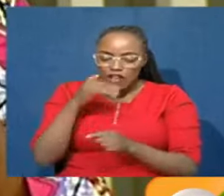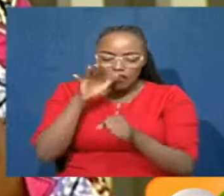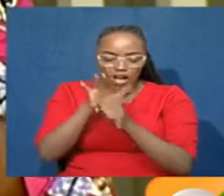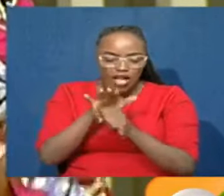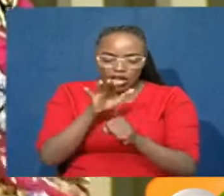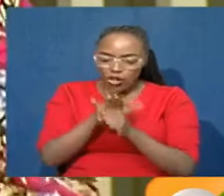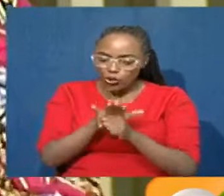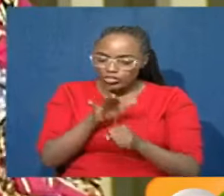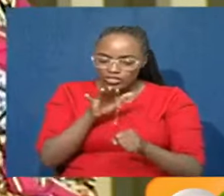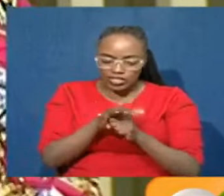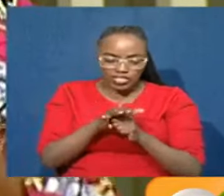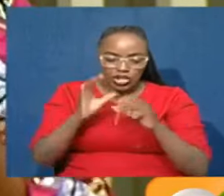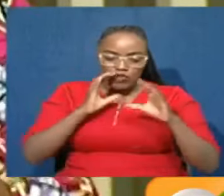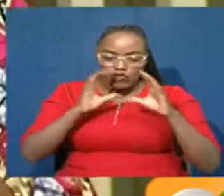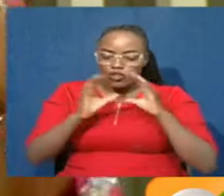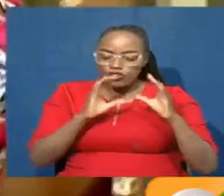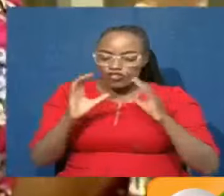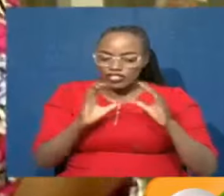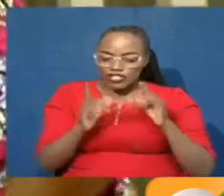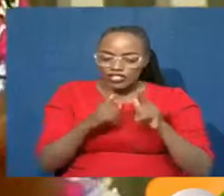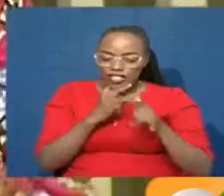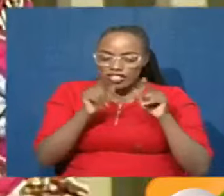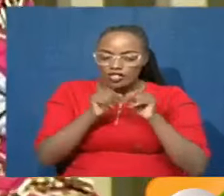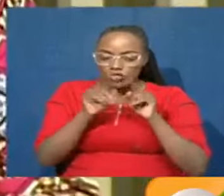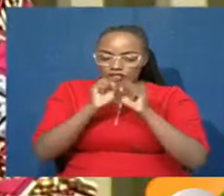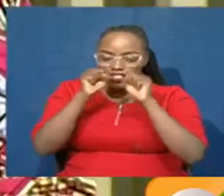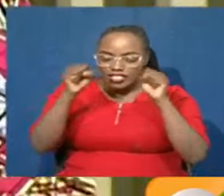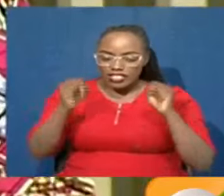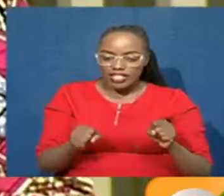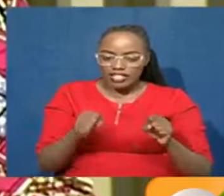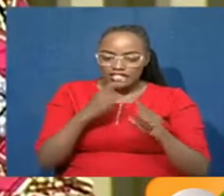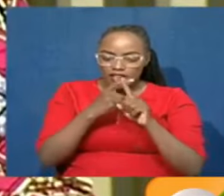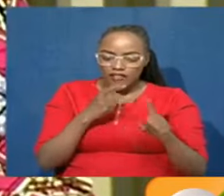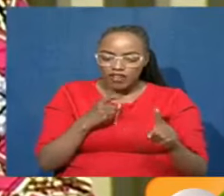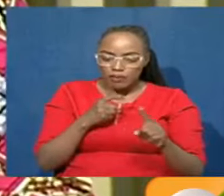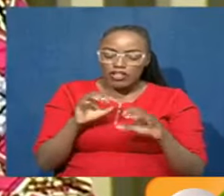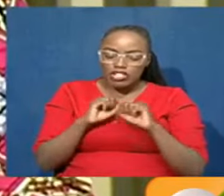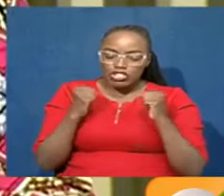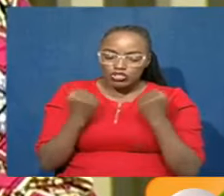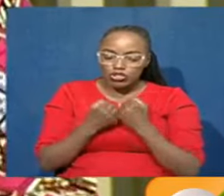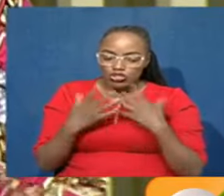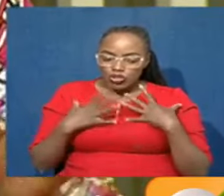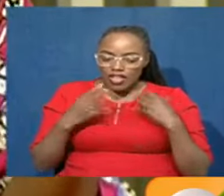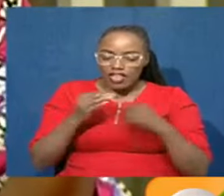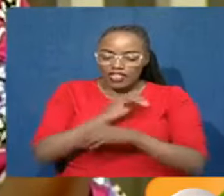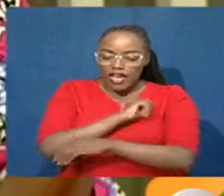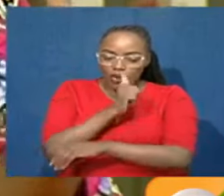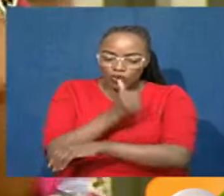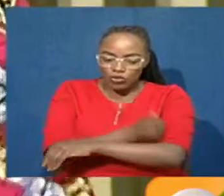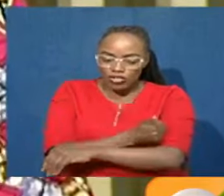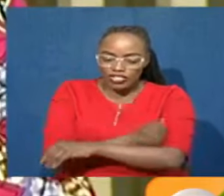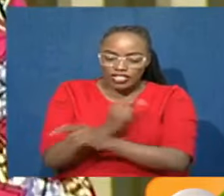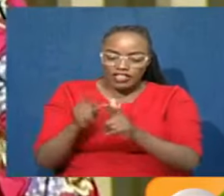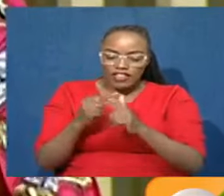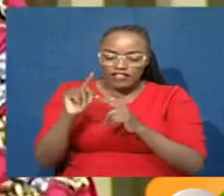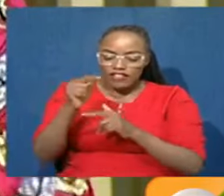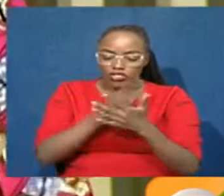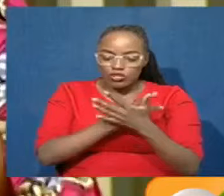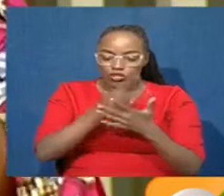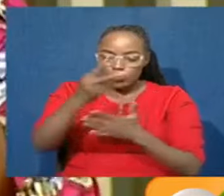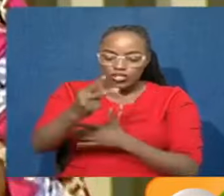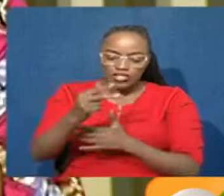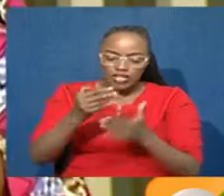of conversations. And also with assistance from the Social Health Authority, the first 2 weeks,